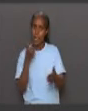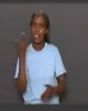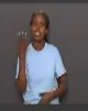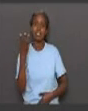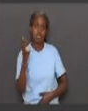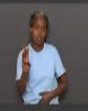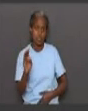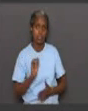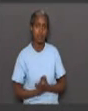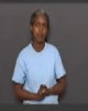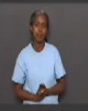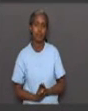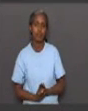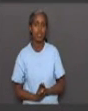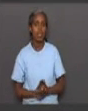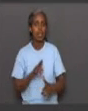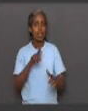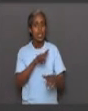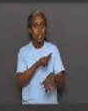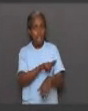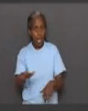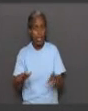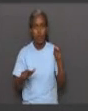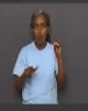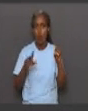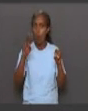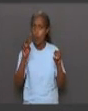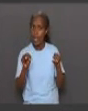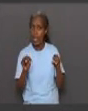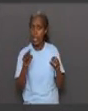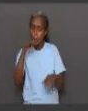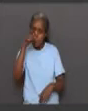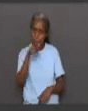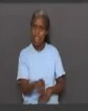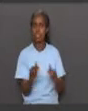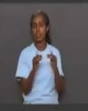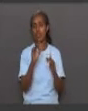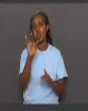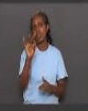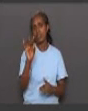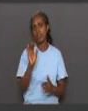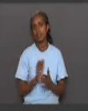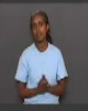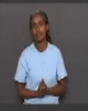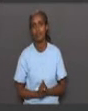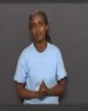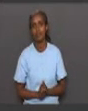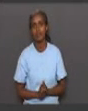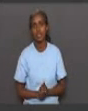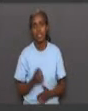24 minus 16, line ON must be